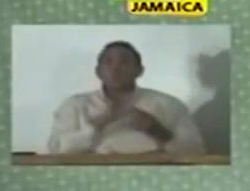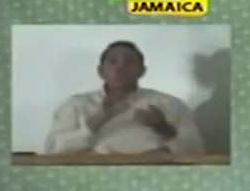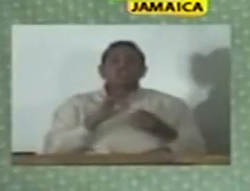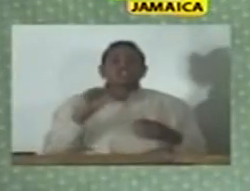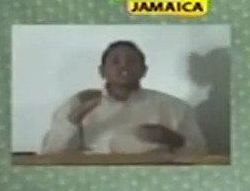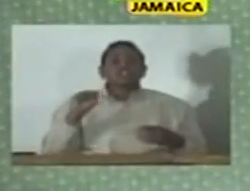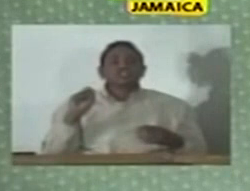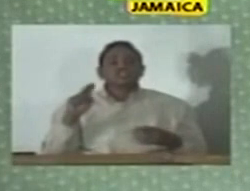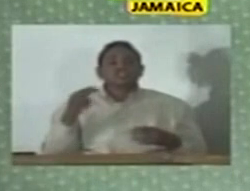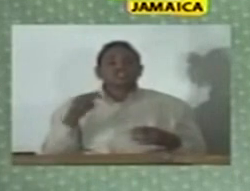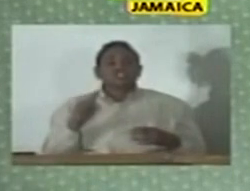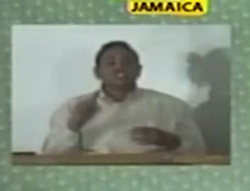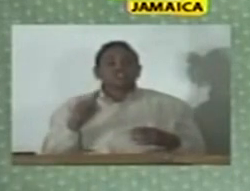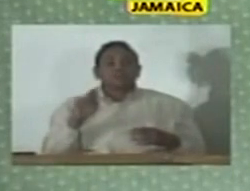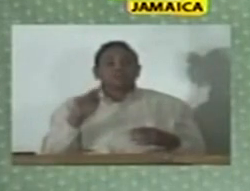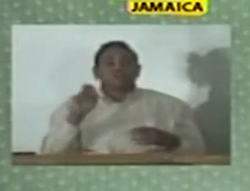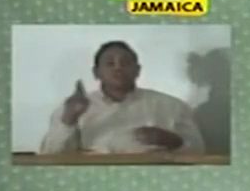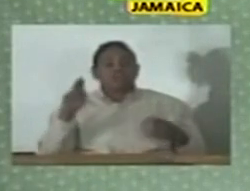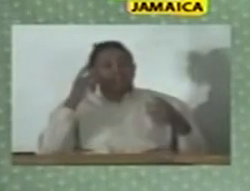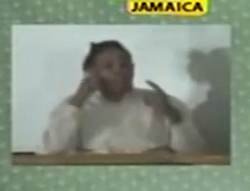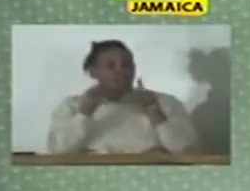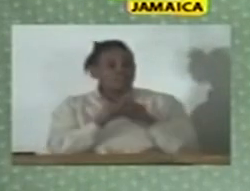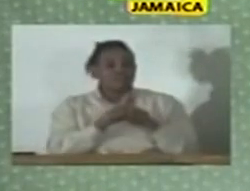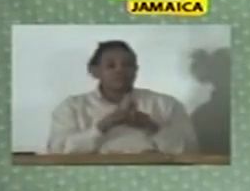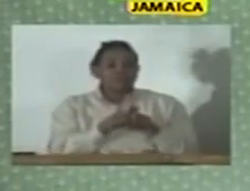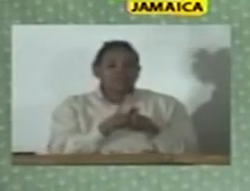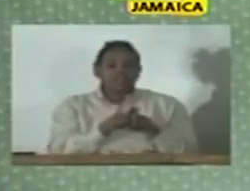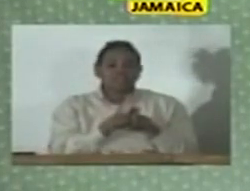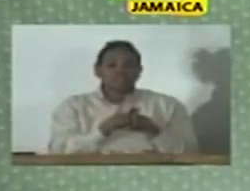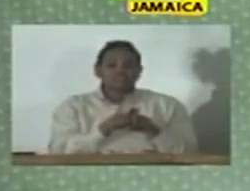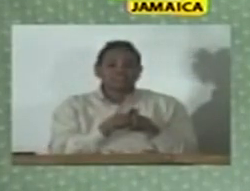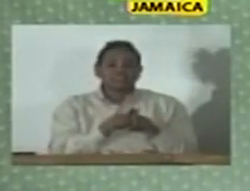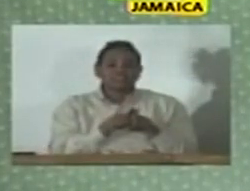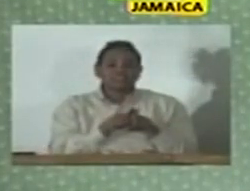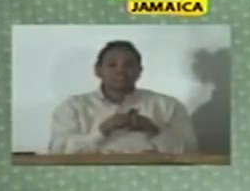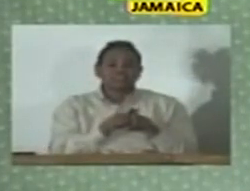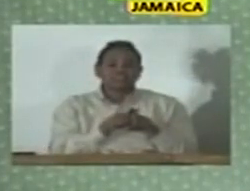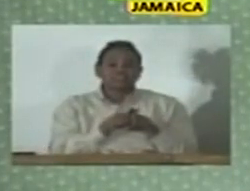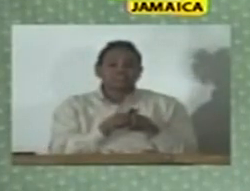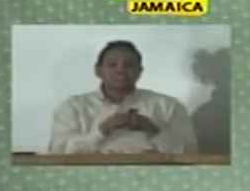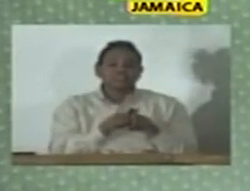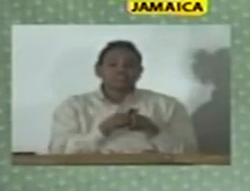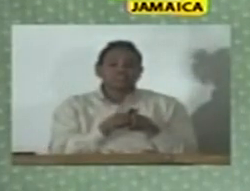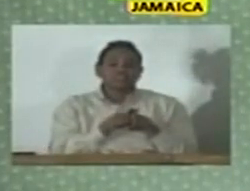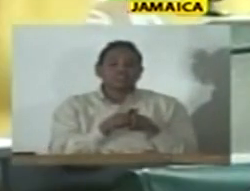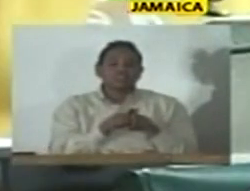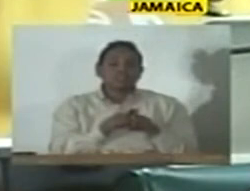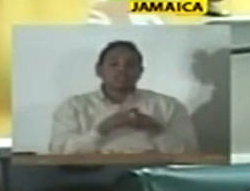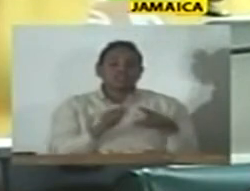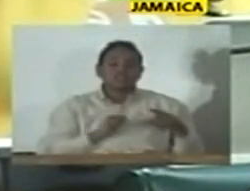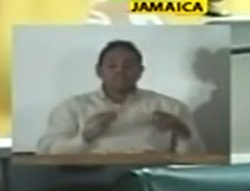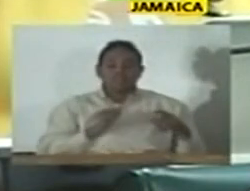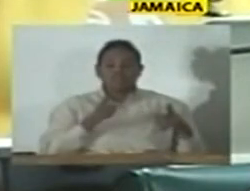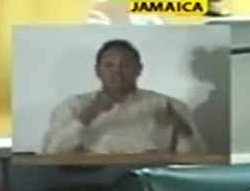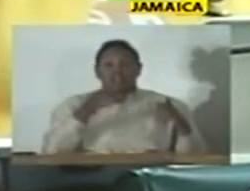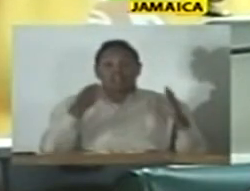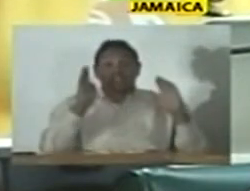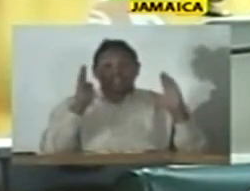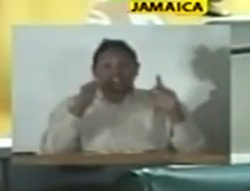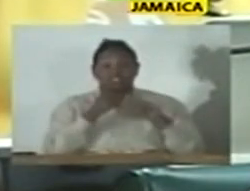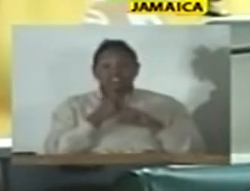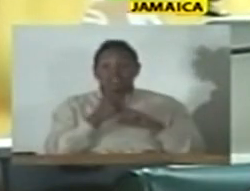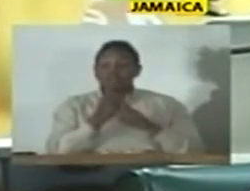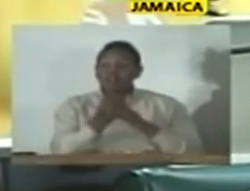agreement. And I'm bringing to the attention of the leader. I'm bringing the attention to the attention of the